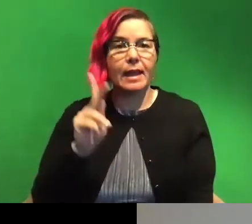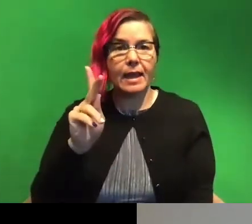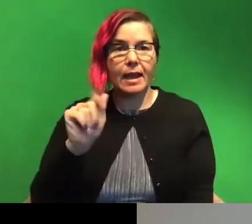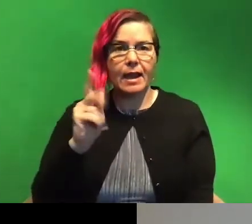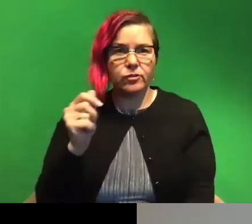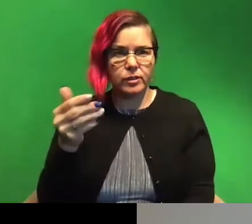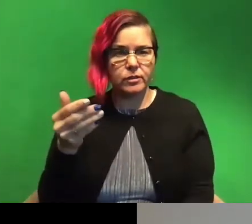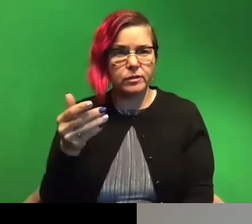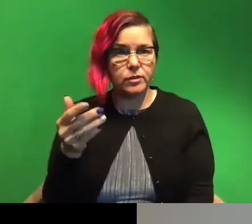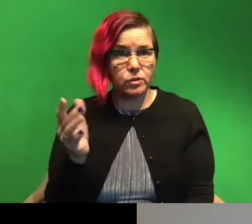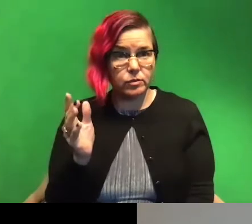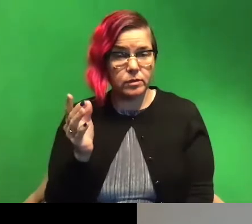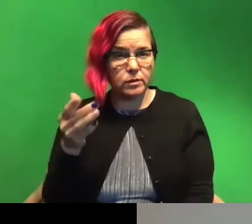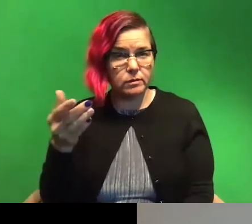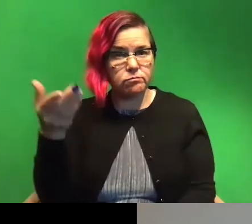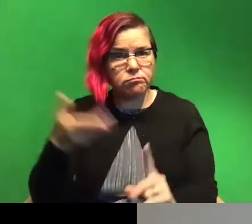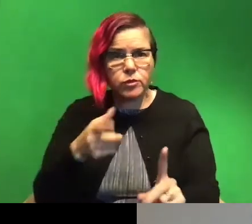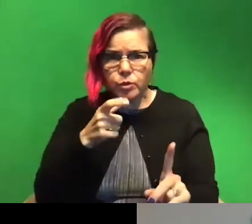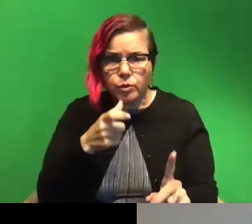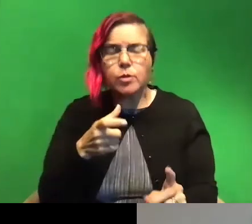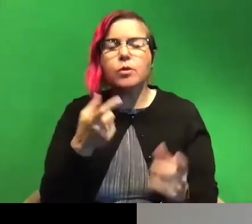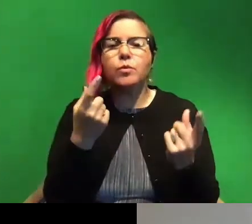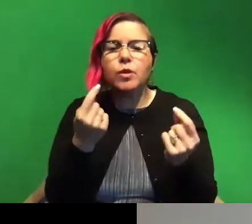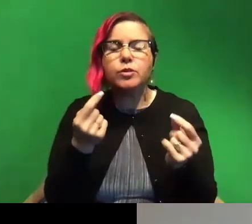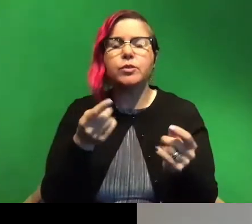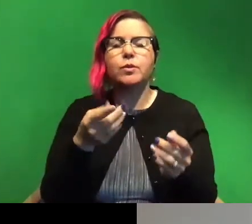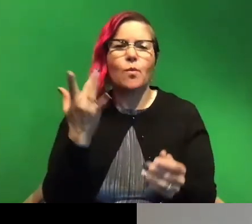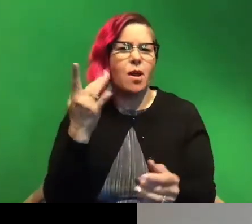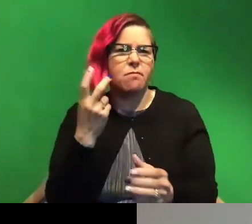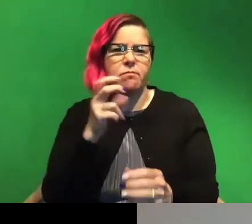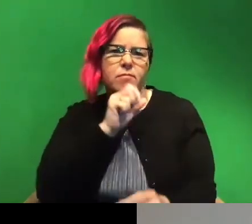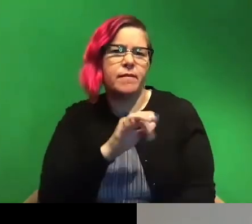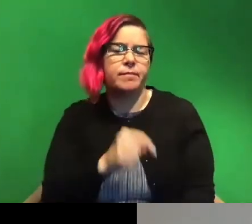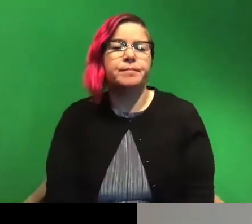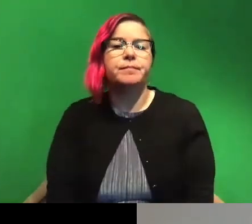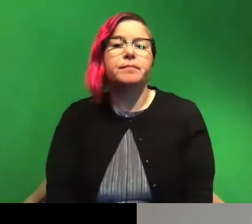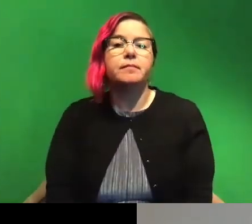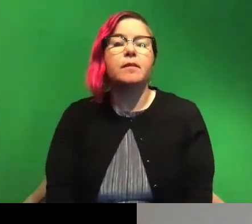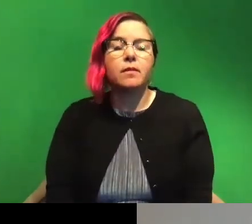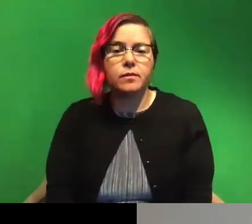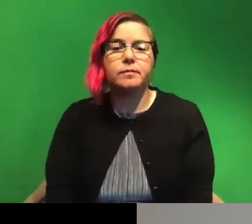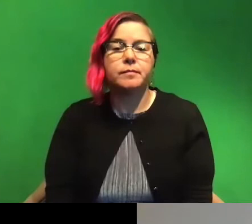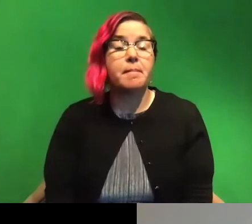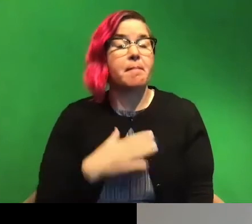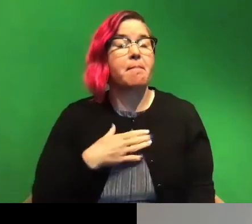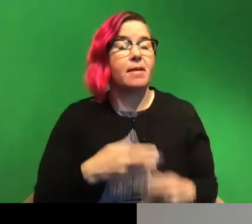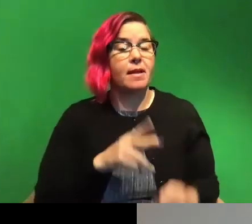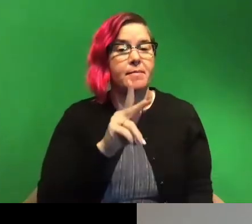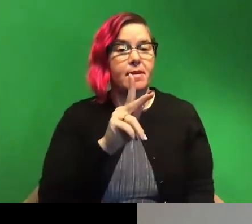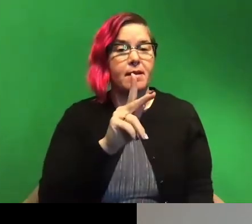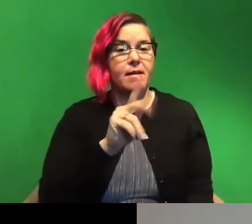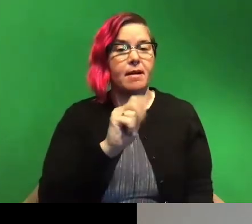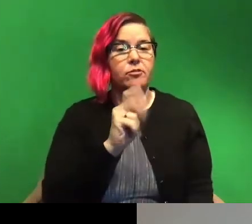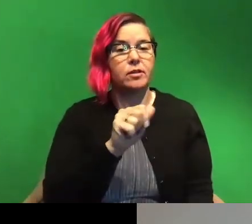like to tell us who you are, what you do, and why you like it? Absolutely. So my name is Kandrea Wade.